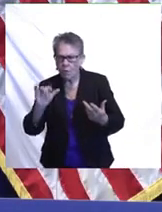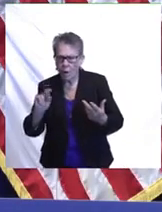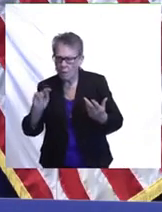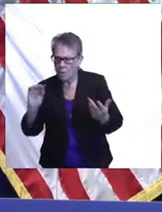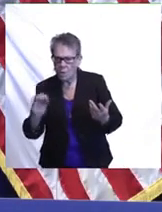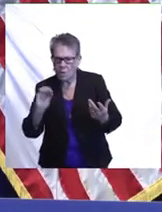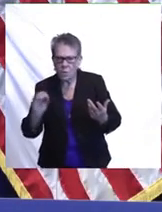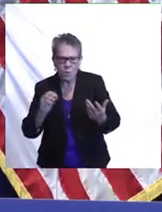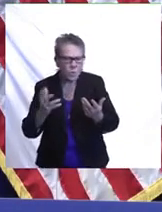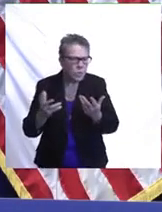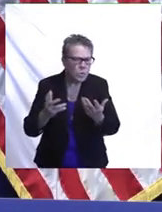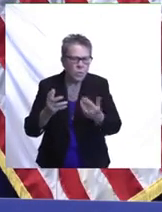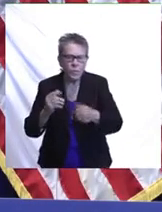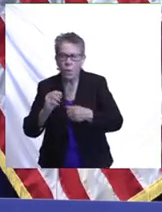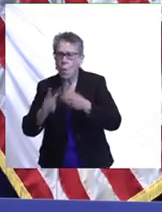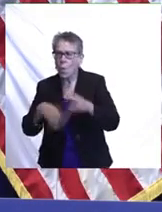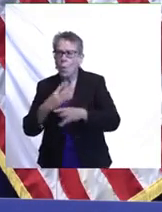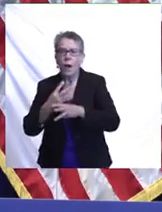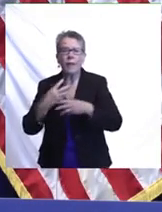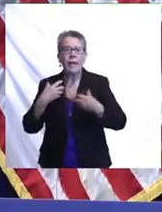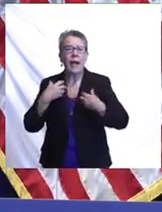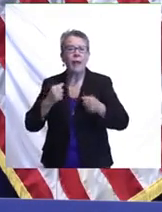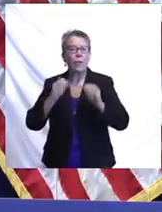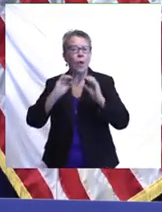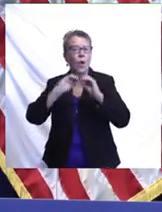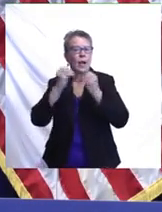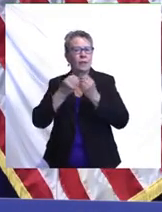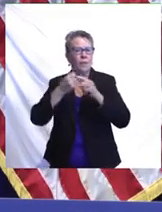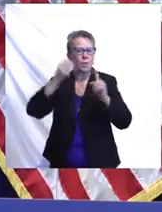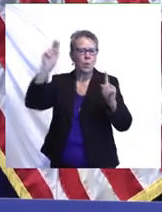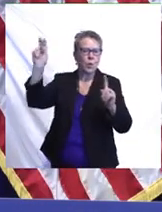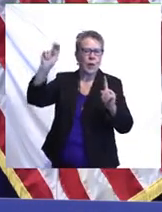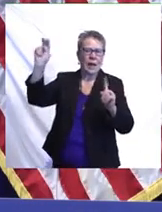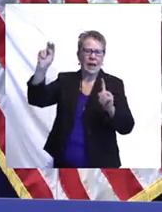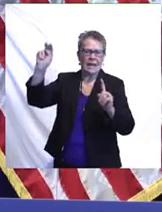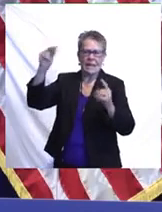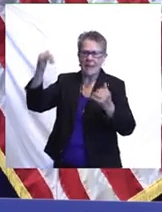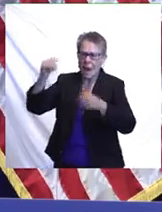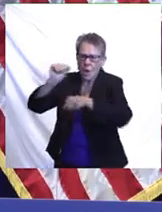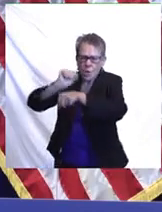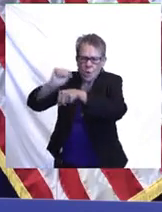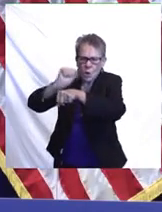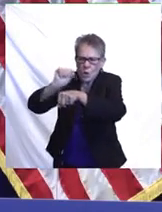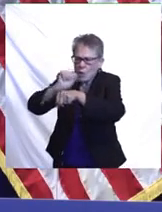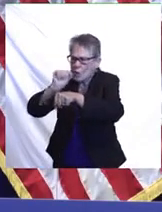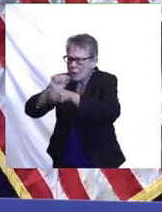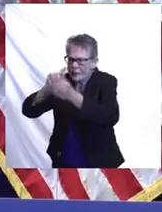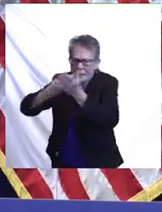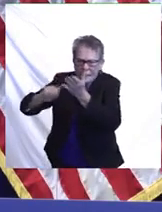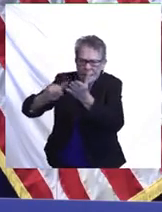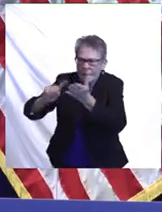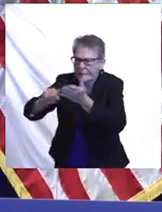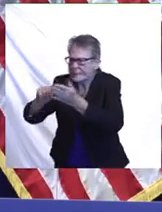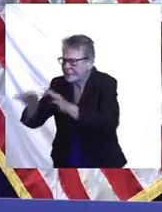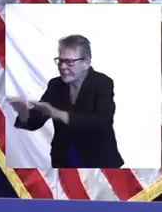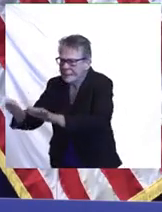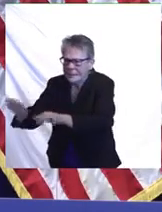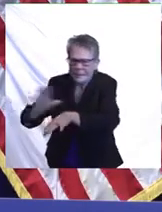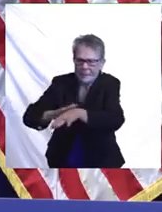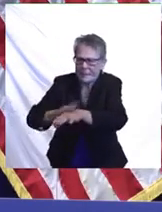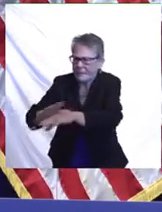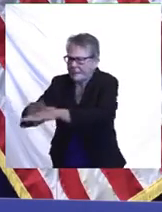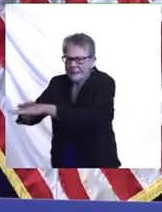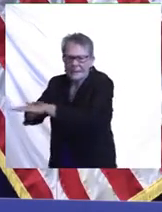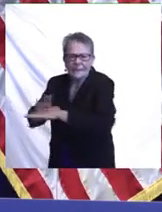a variant of concern. No cases have been identified yet in the United States. There are many unknowns,